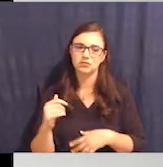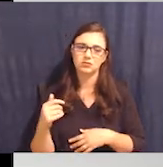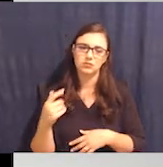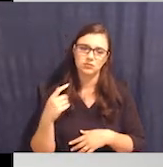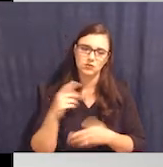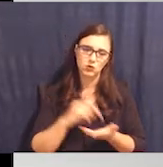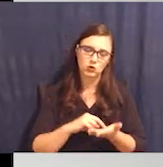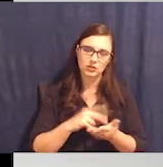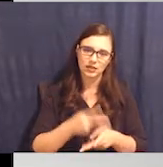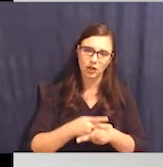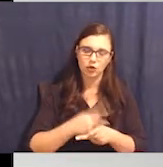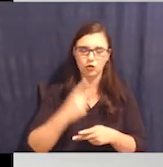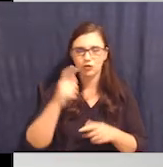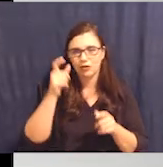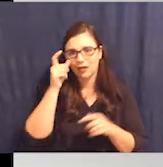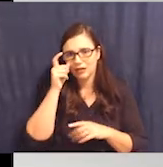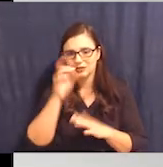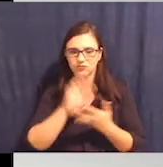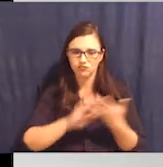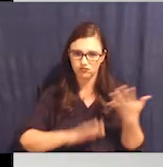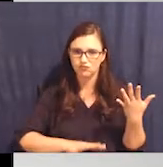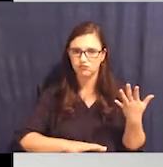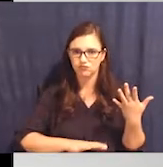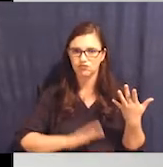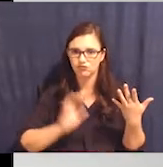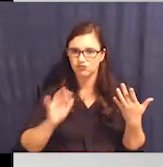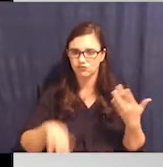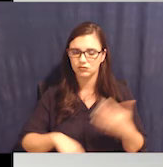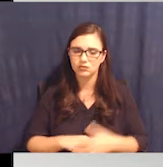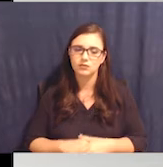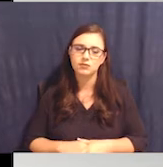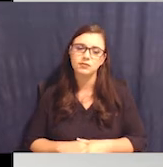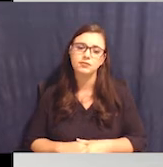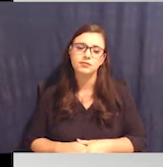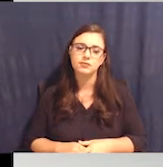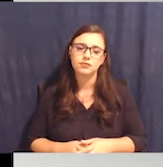drugs, nursing care, eyeglasses, and so forth.